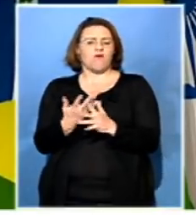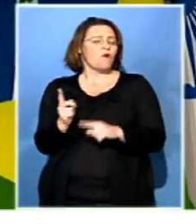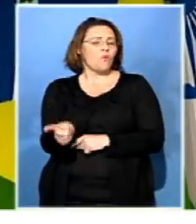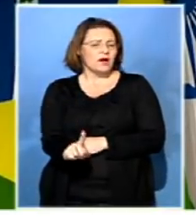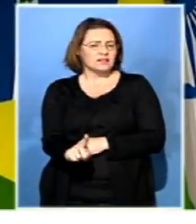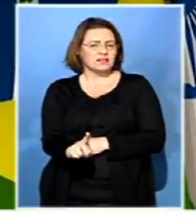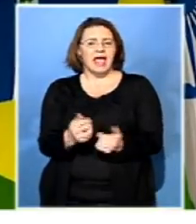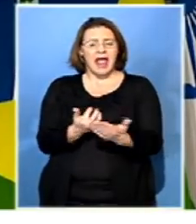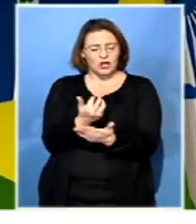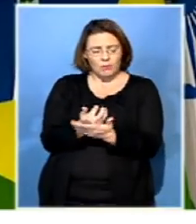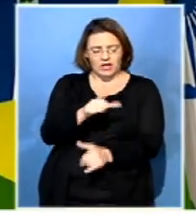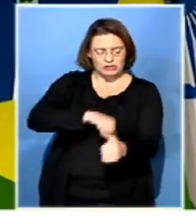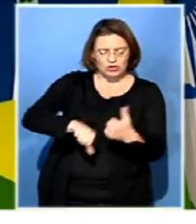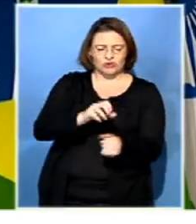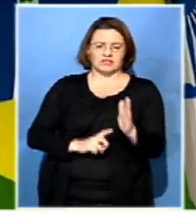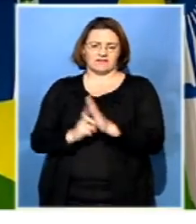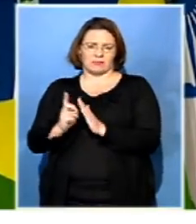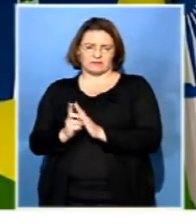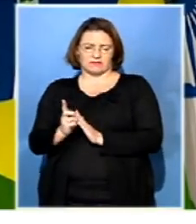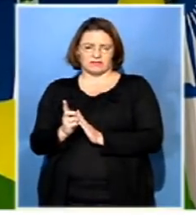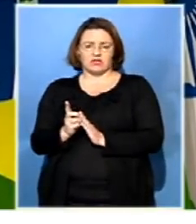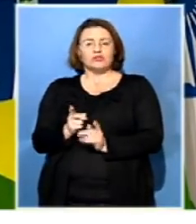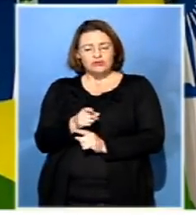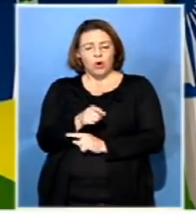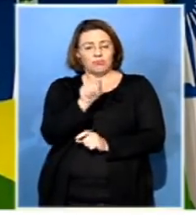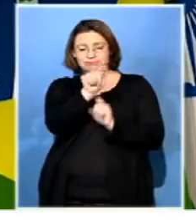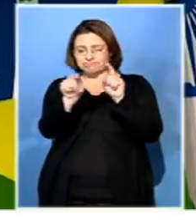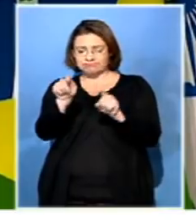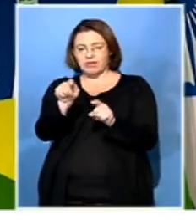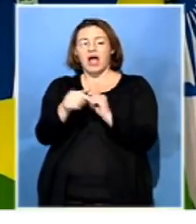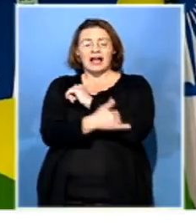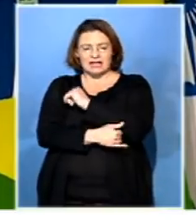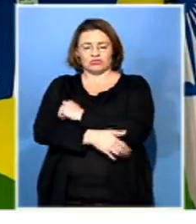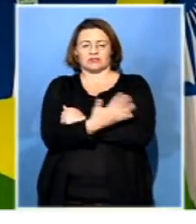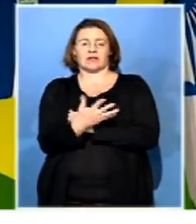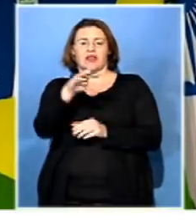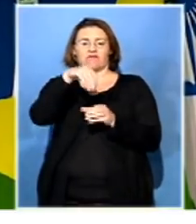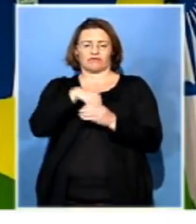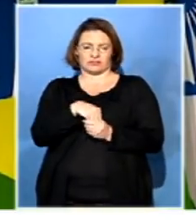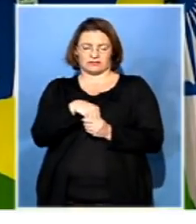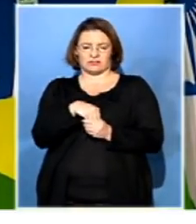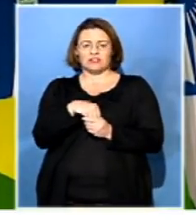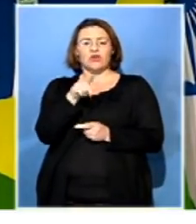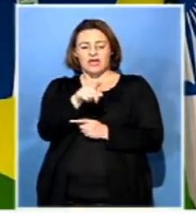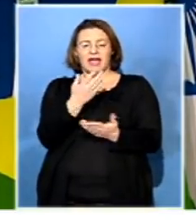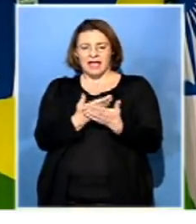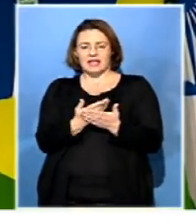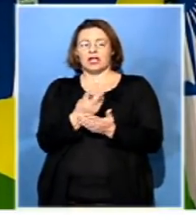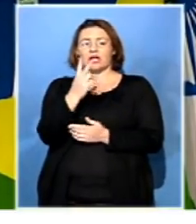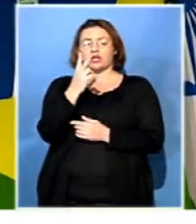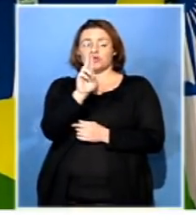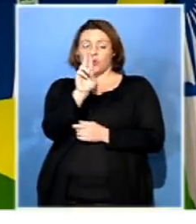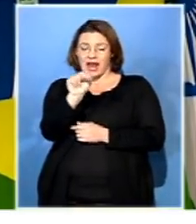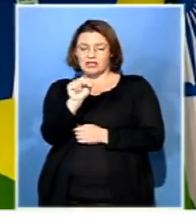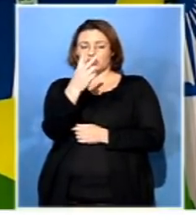social and economic development for participating countries and for them to implement the UN 2030